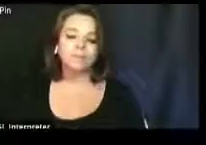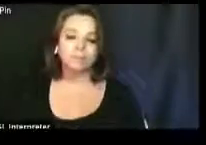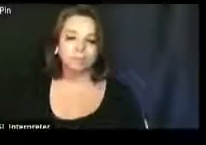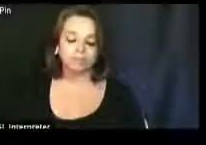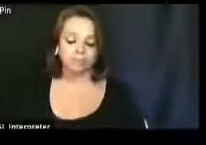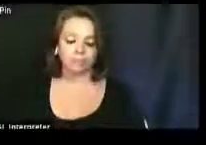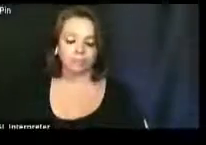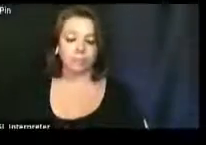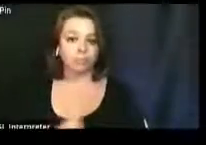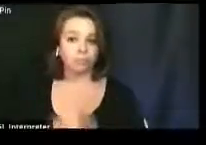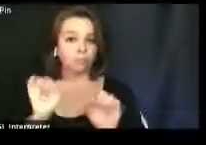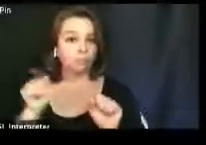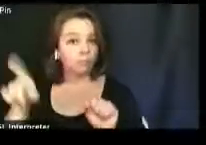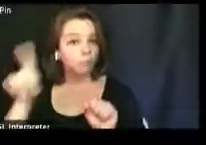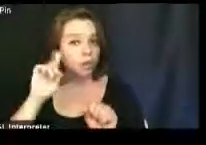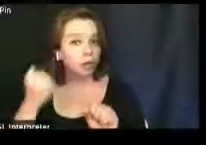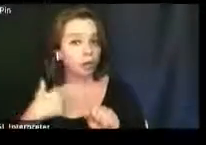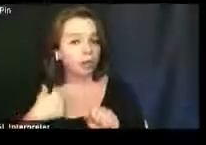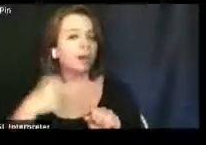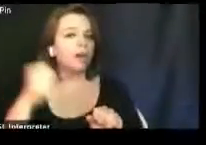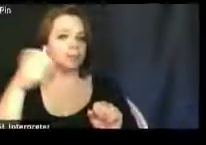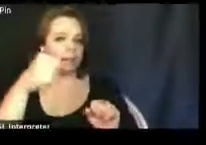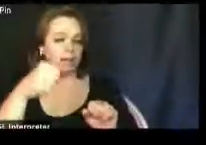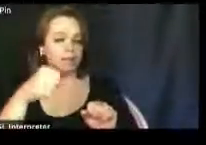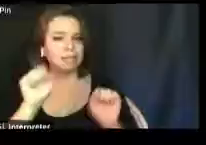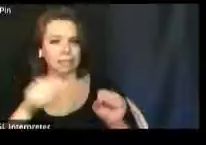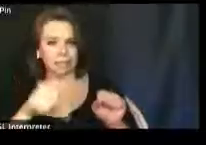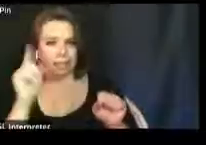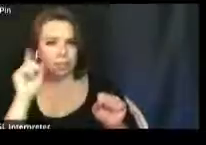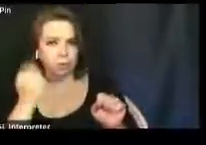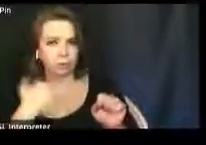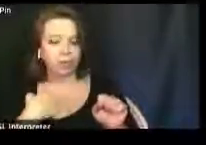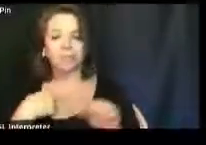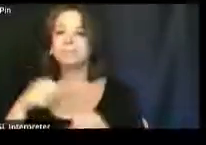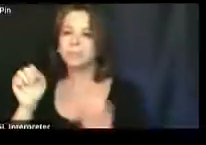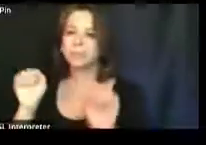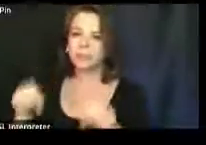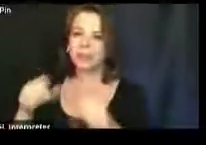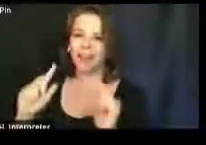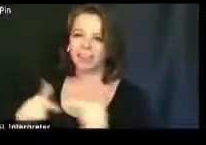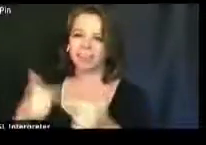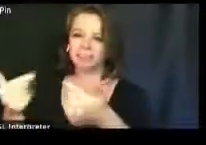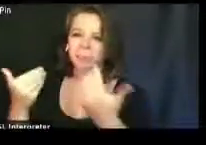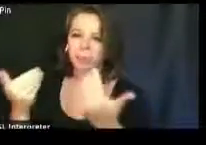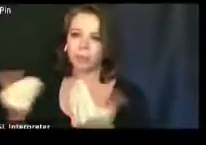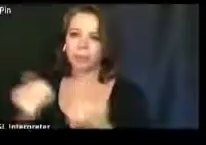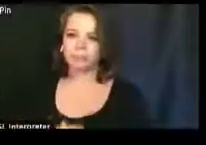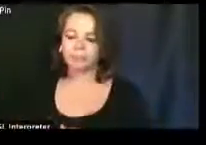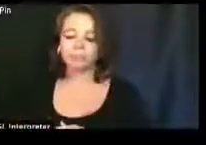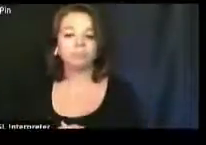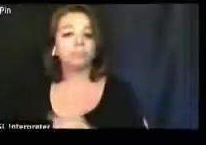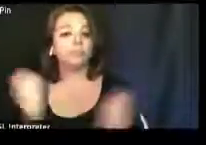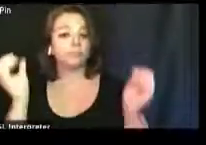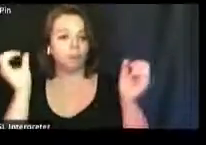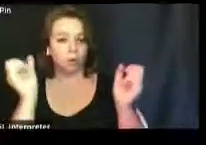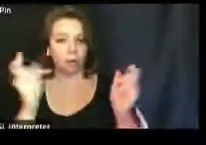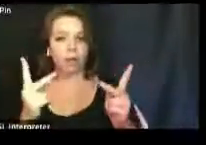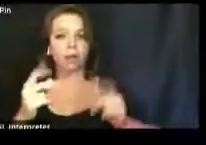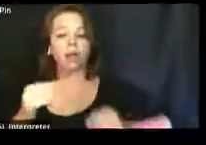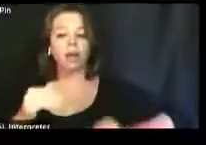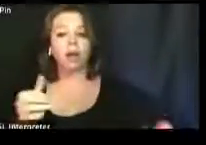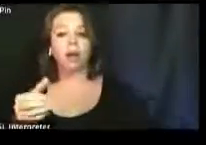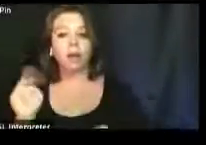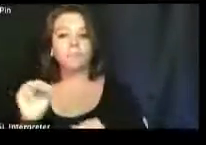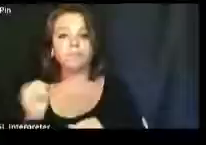Can you hear me? Yes. Can you hear me? We sure can. The floor is yours. Okay.